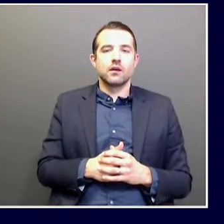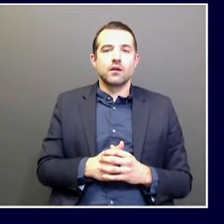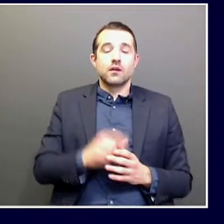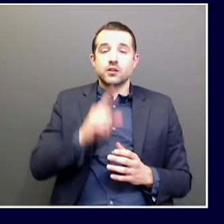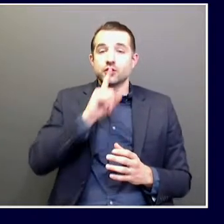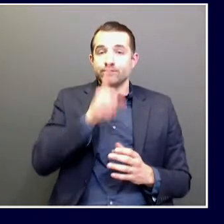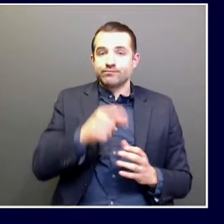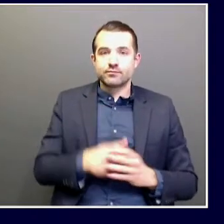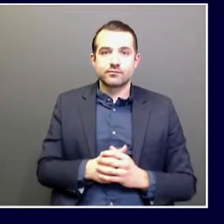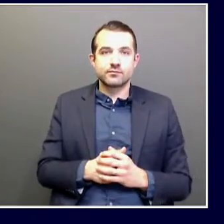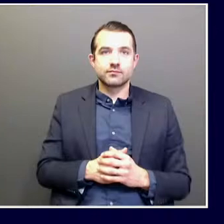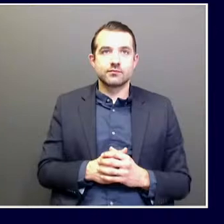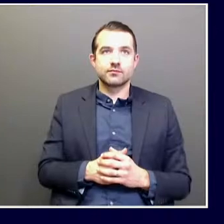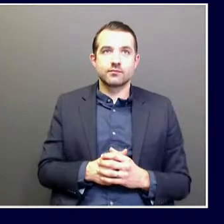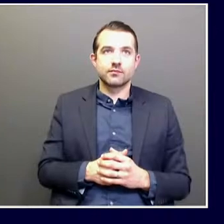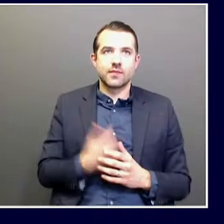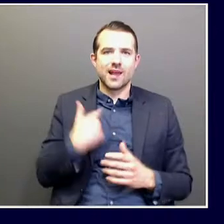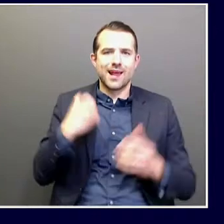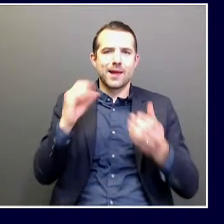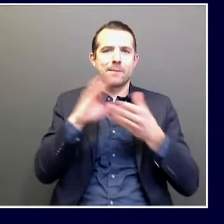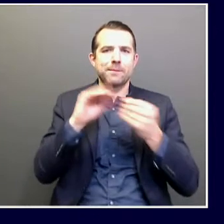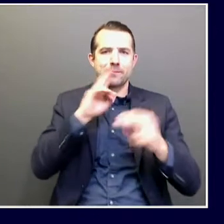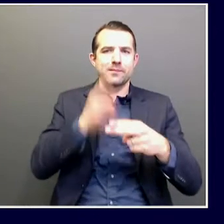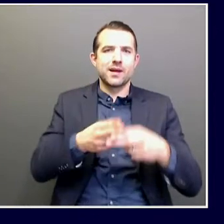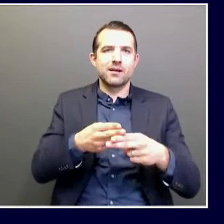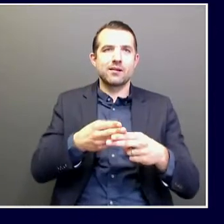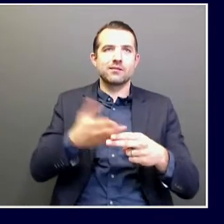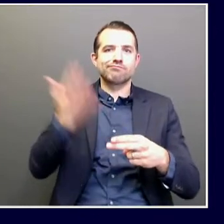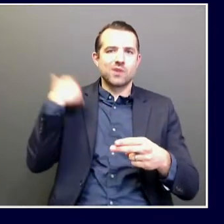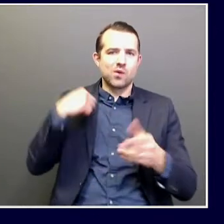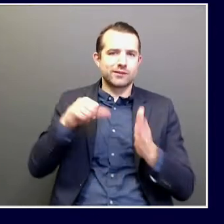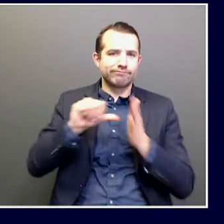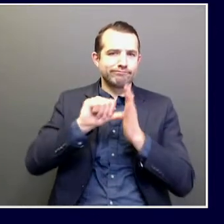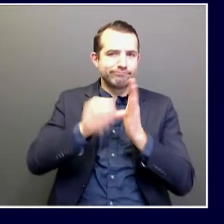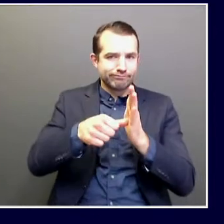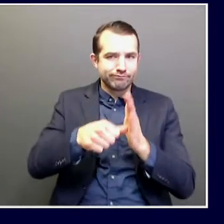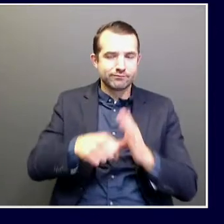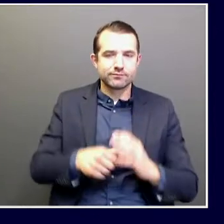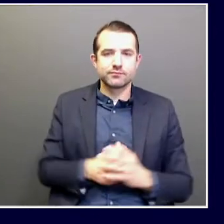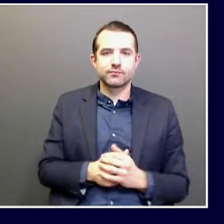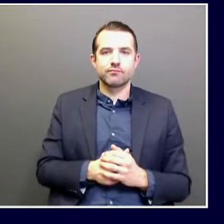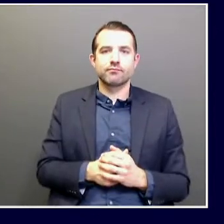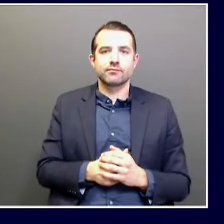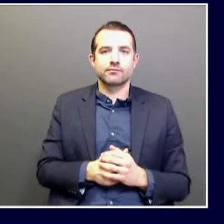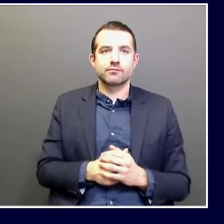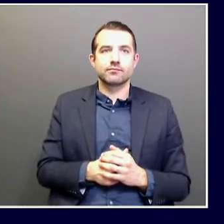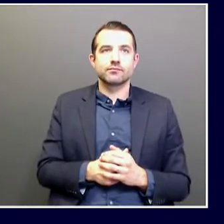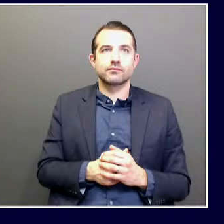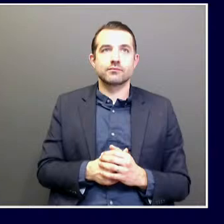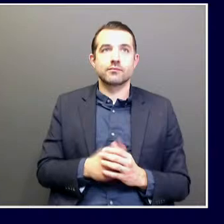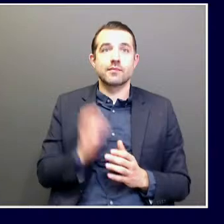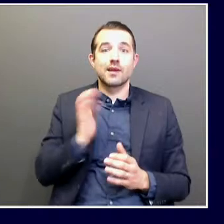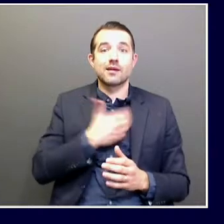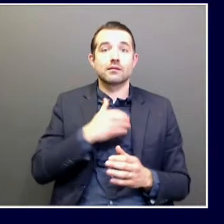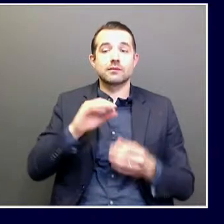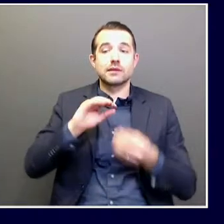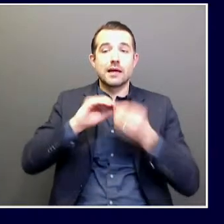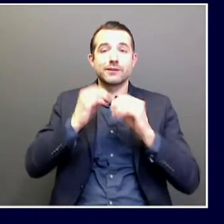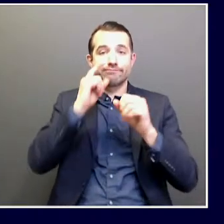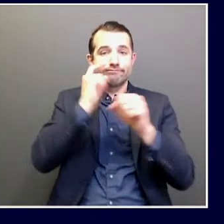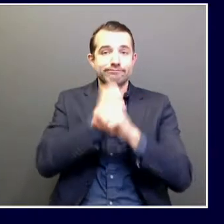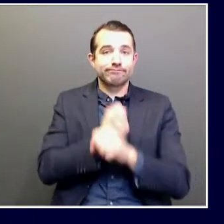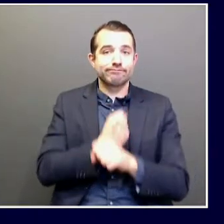at before. Every piece of data requires multiple people to make it happen. Every ask,